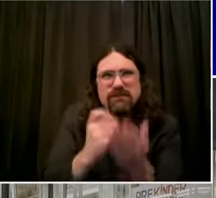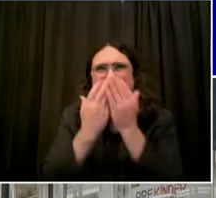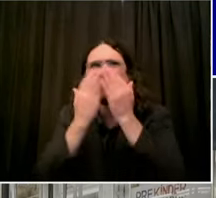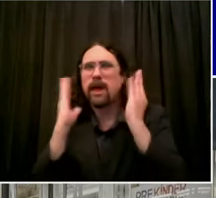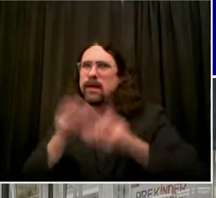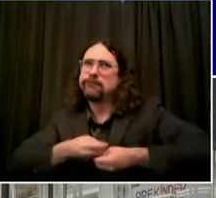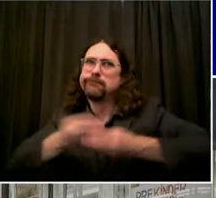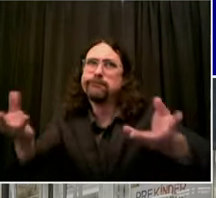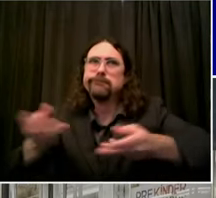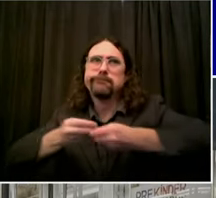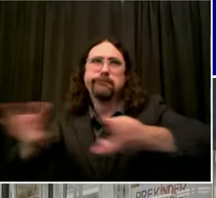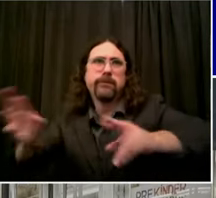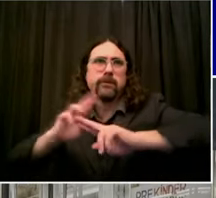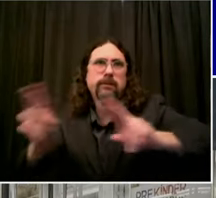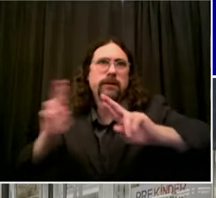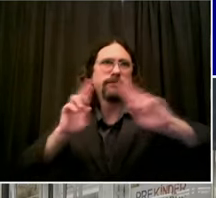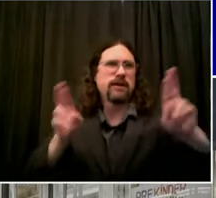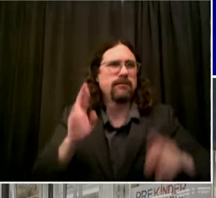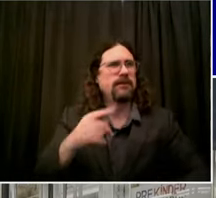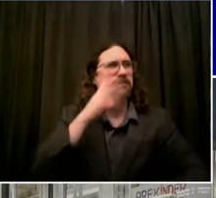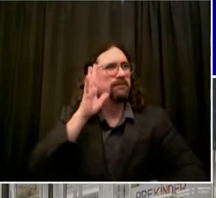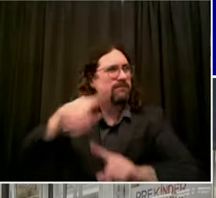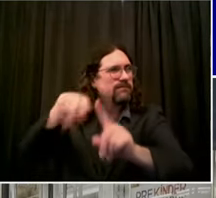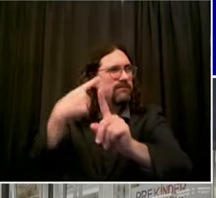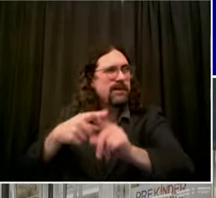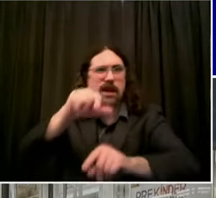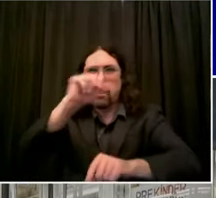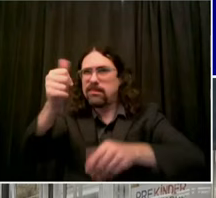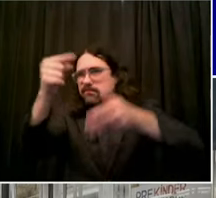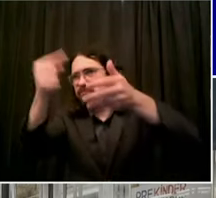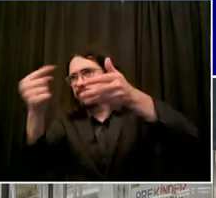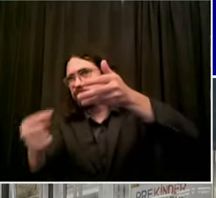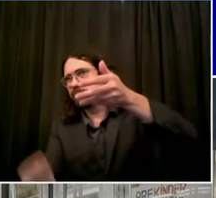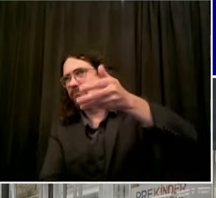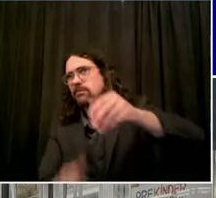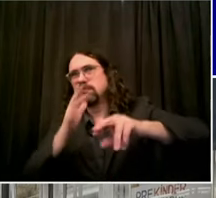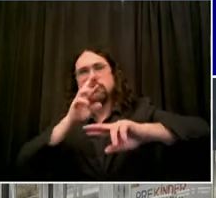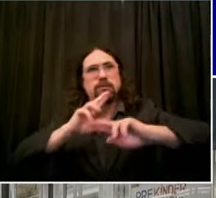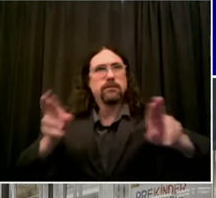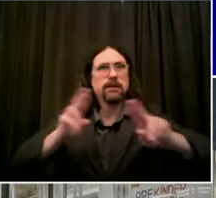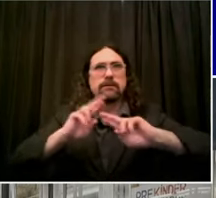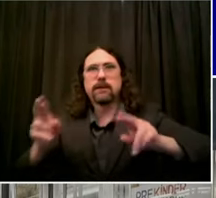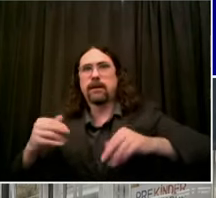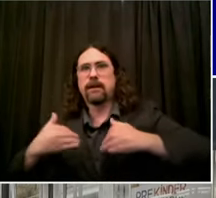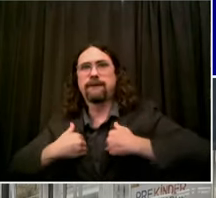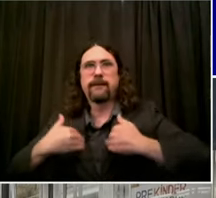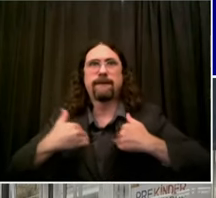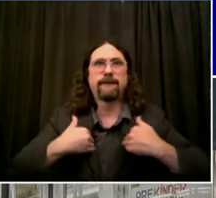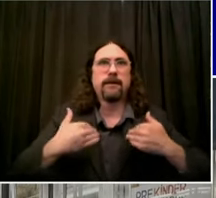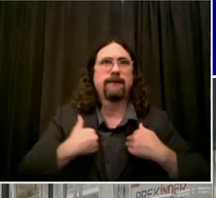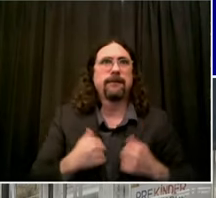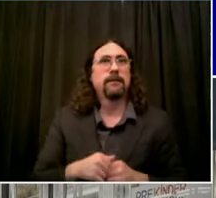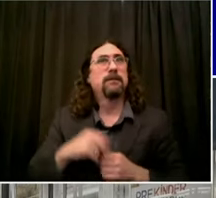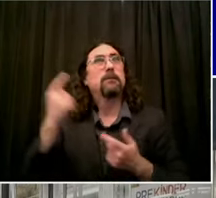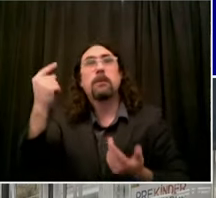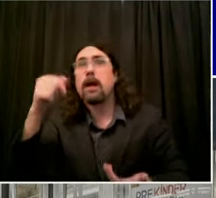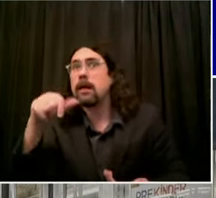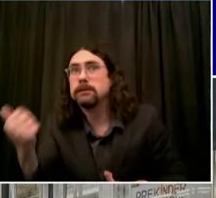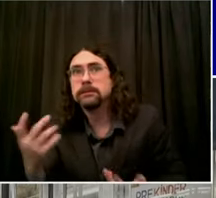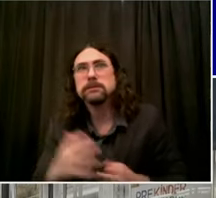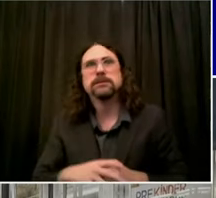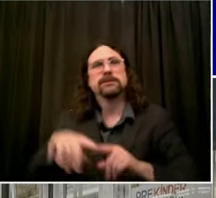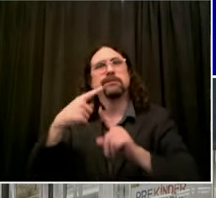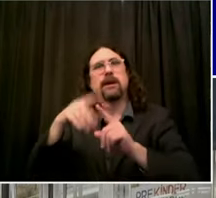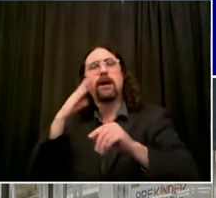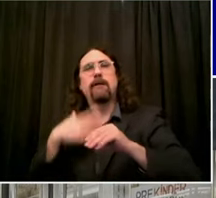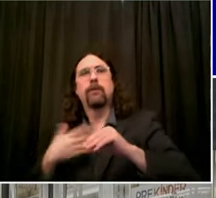has to be presence on the platforms, personnel there to educate people, remind them, make sure they're staying safe.